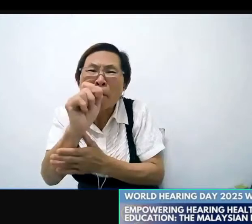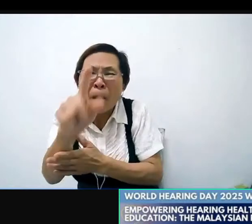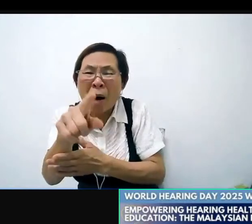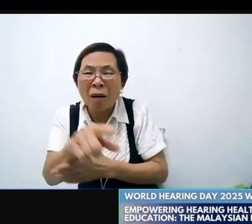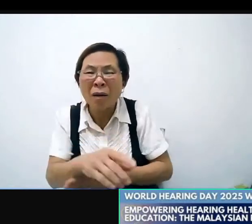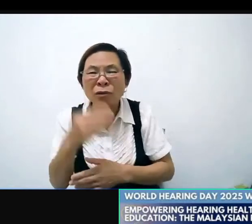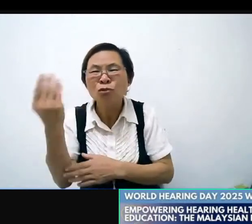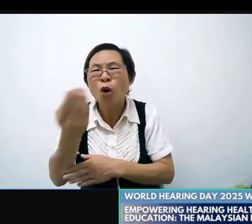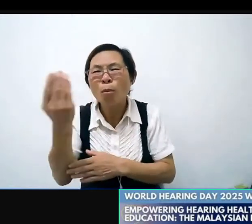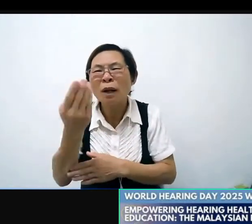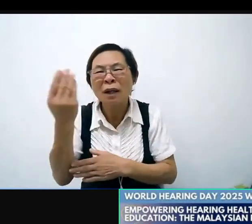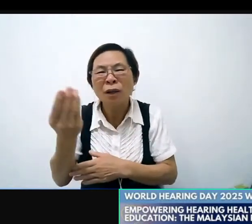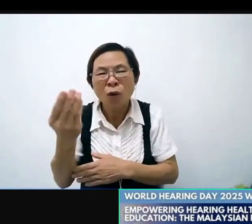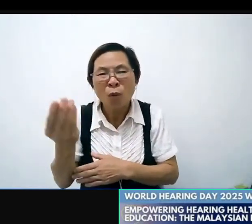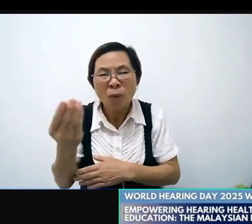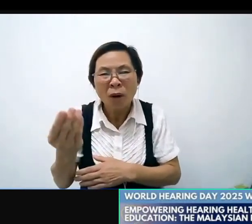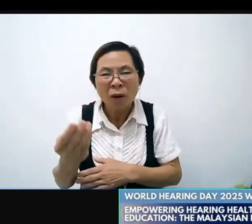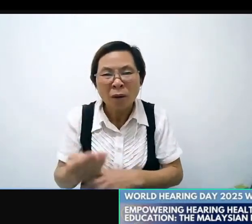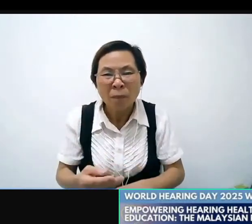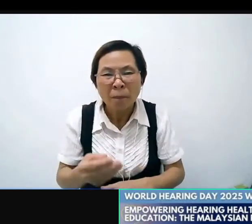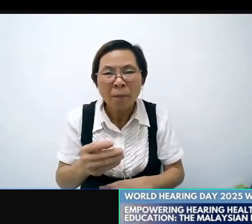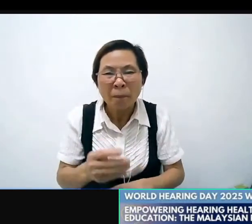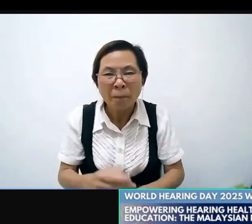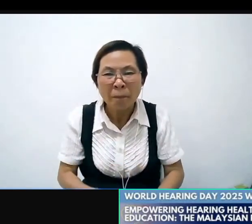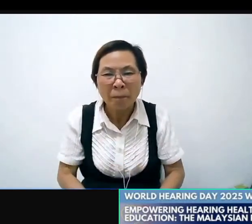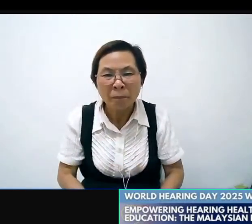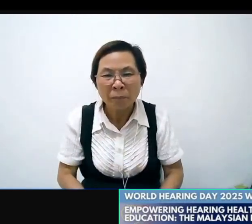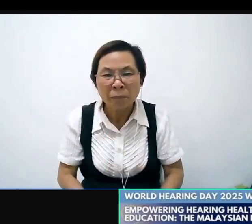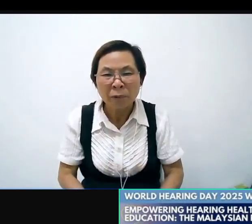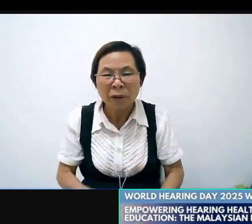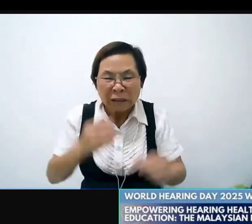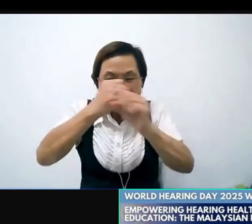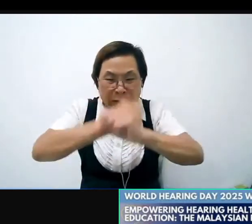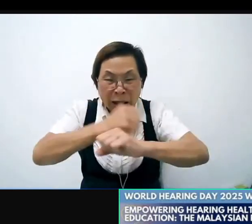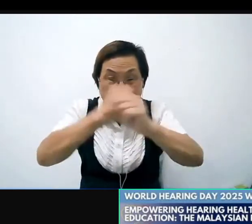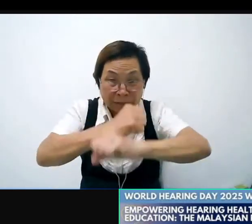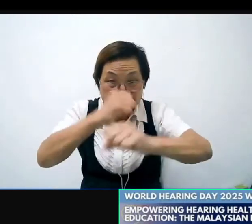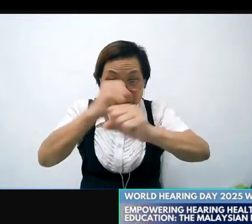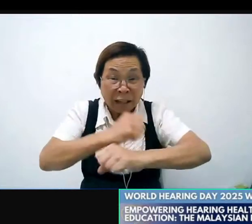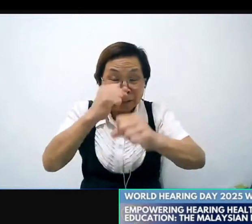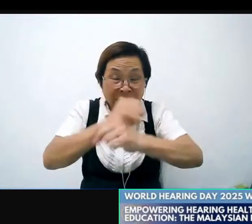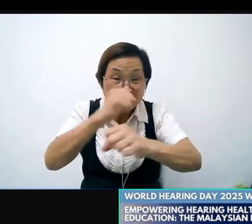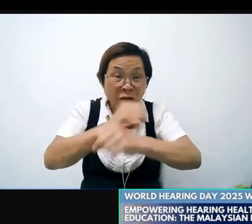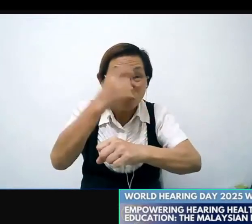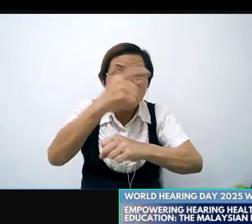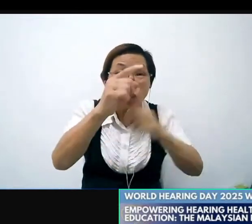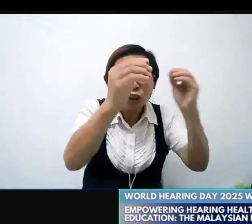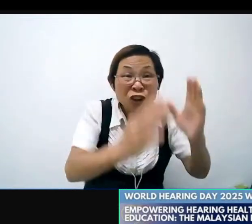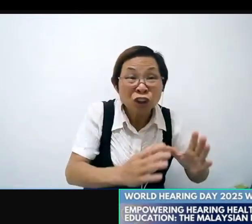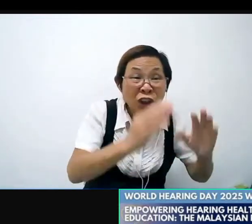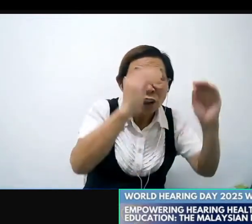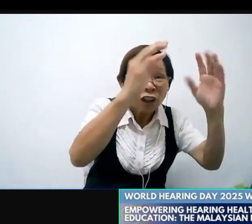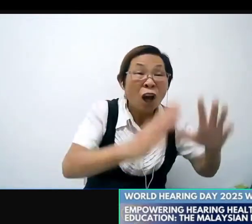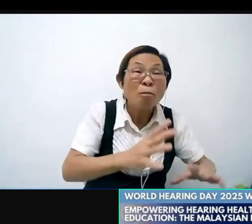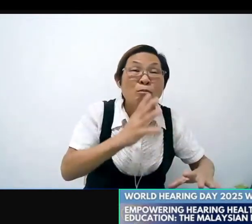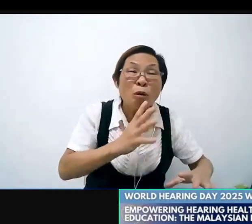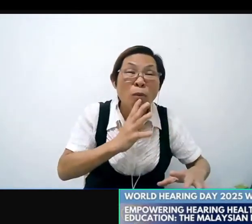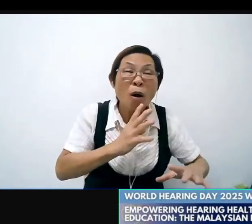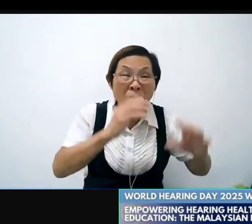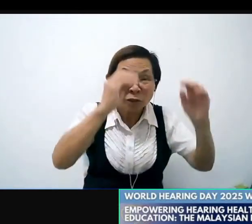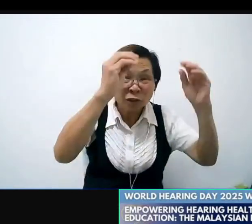usually found at school. So the challenges that that teachers mentioned,